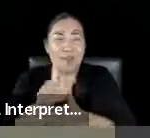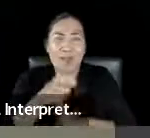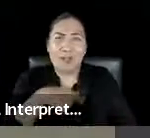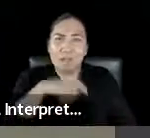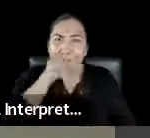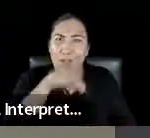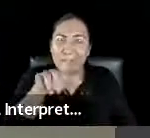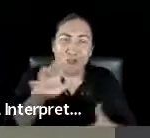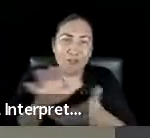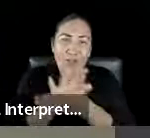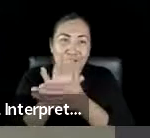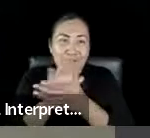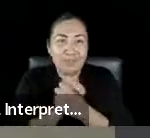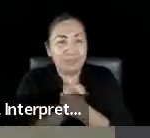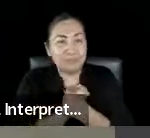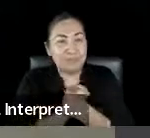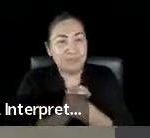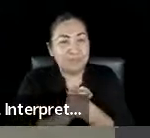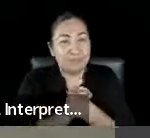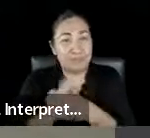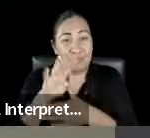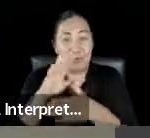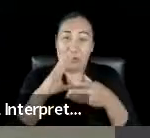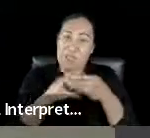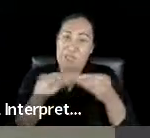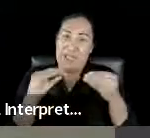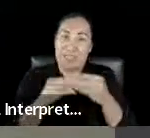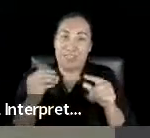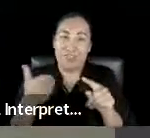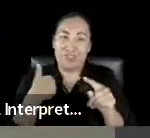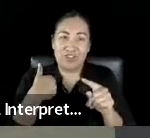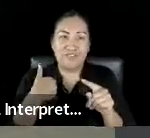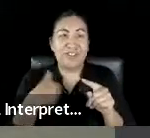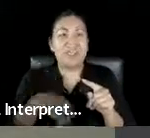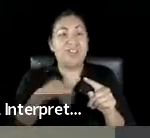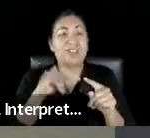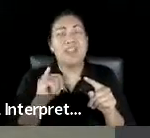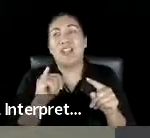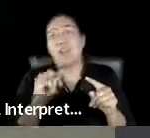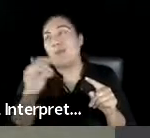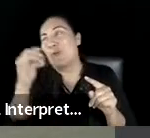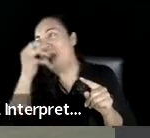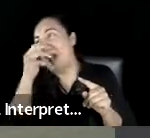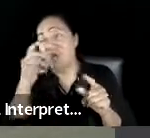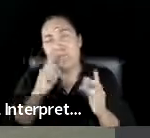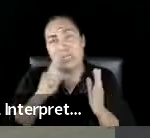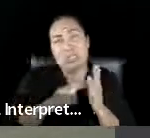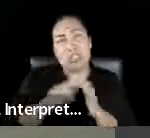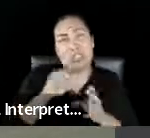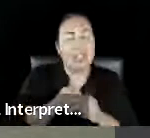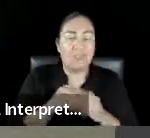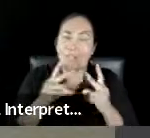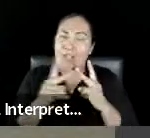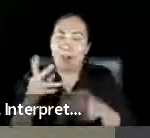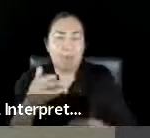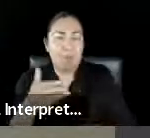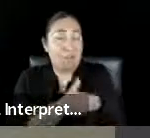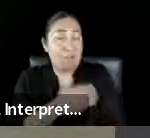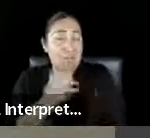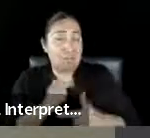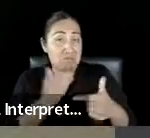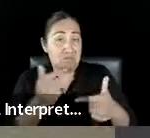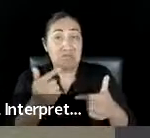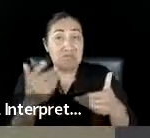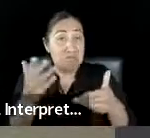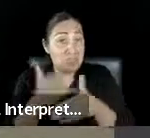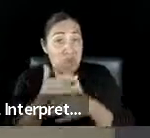it. The message that you had, that check-in was just really powerful. So I'm going to go ahead and turn the stage over to you and let you share some